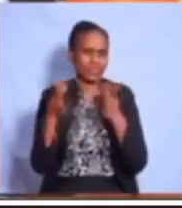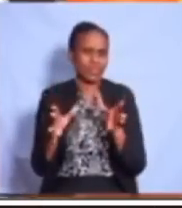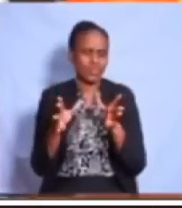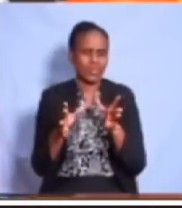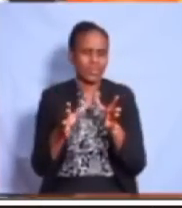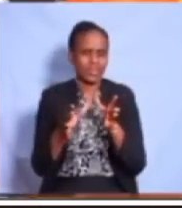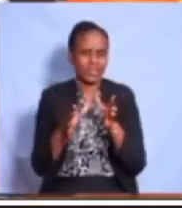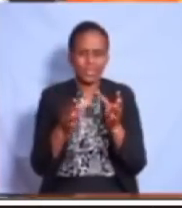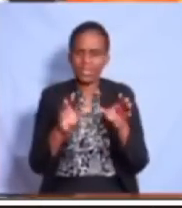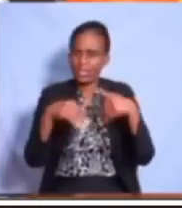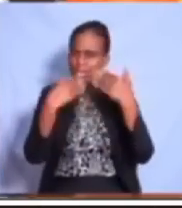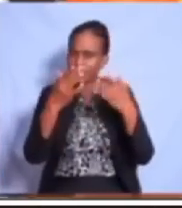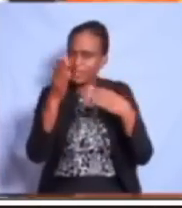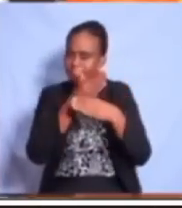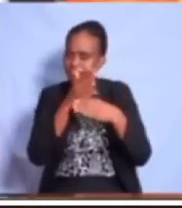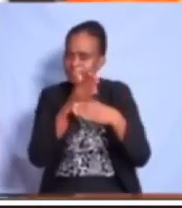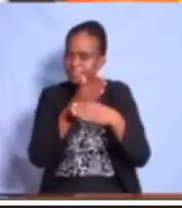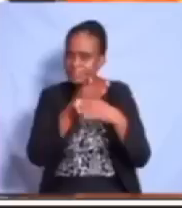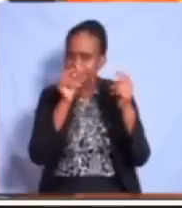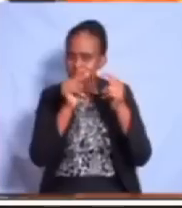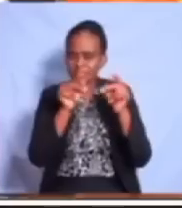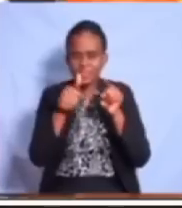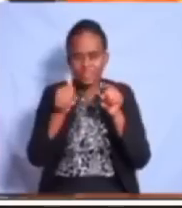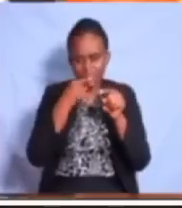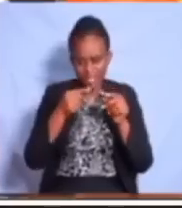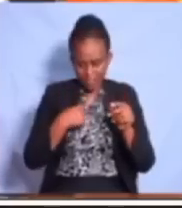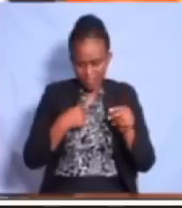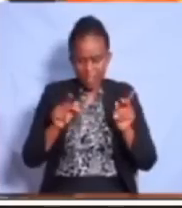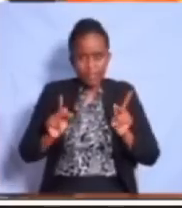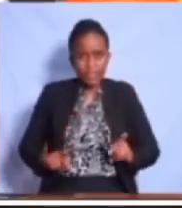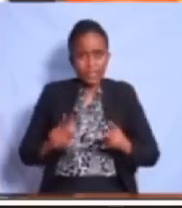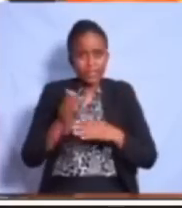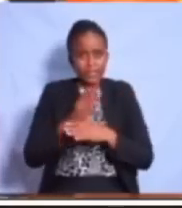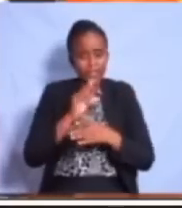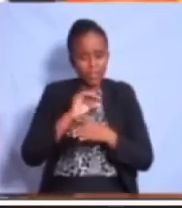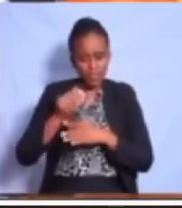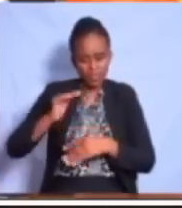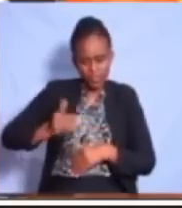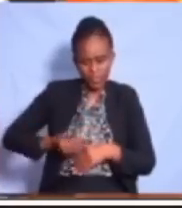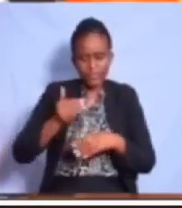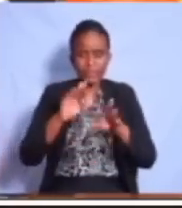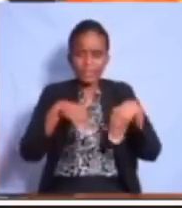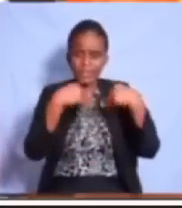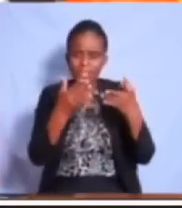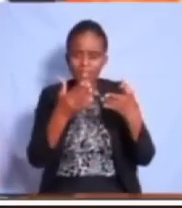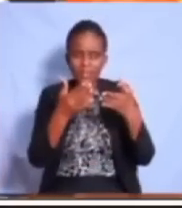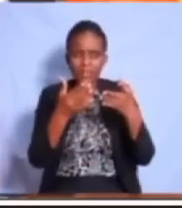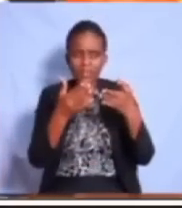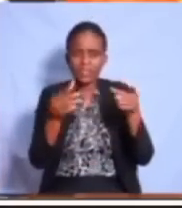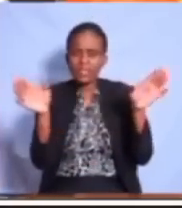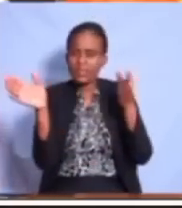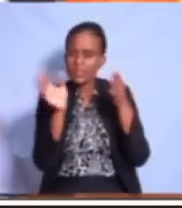You are given a contract, you claim to be a businessman or woman, you supply air, then you